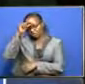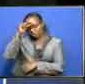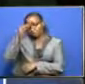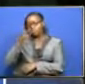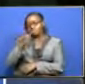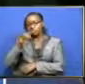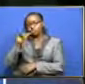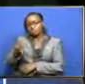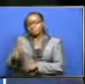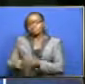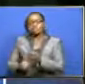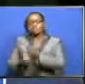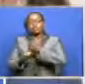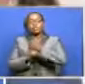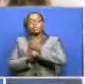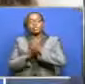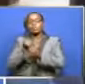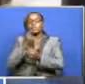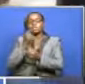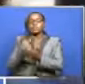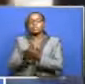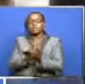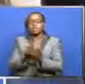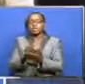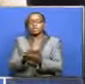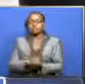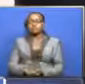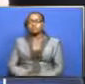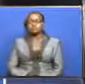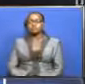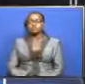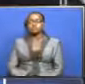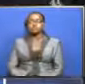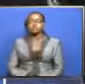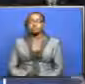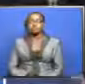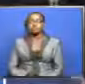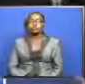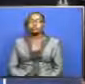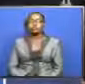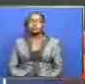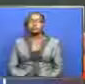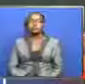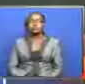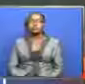order to support the medical sector. Nancy Okware, Channel One News.